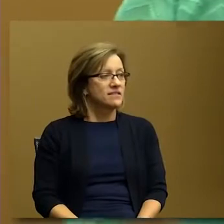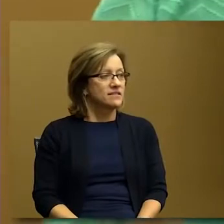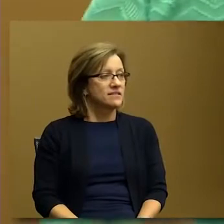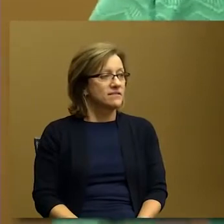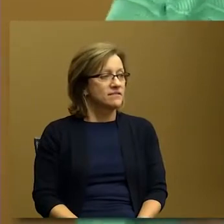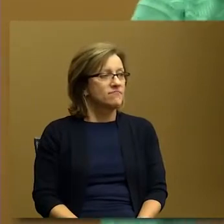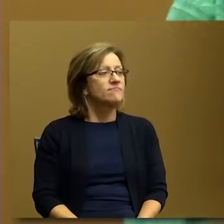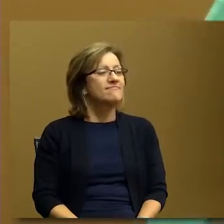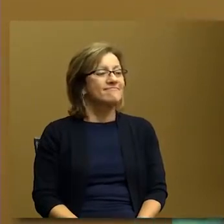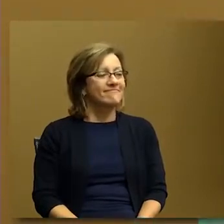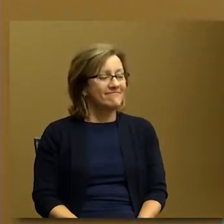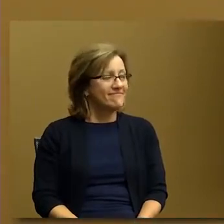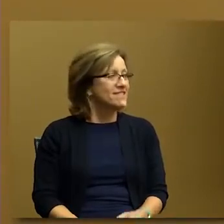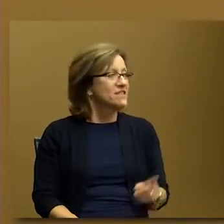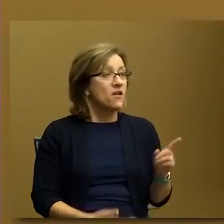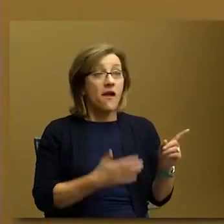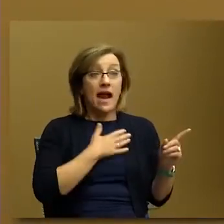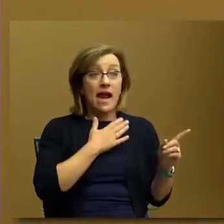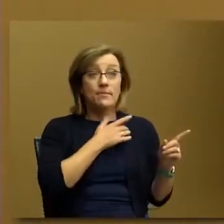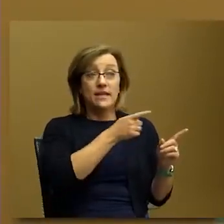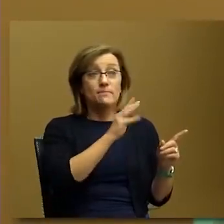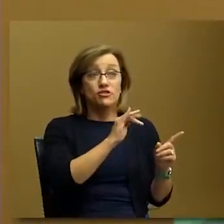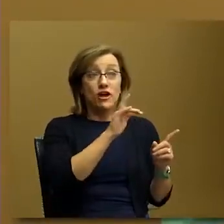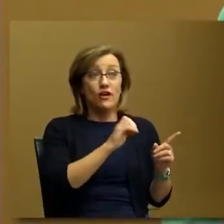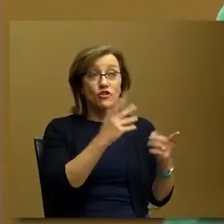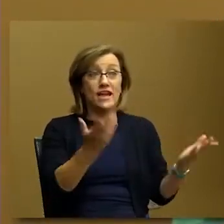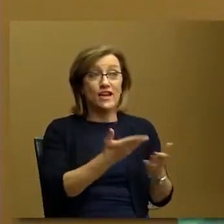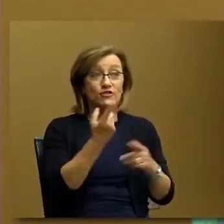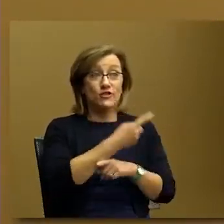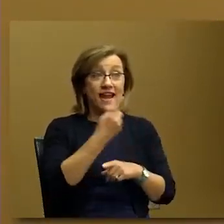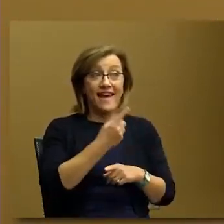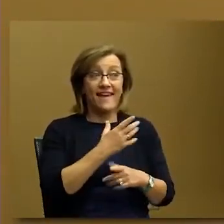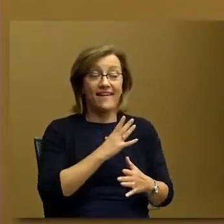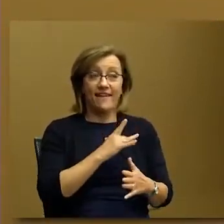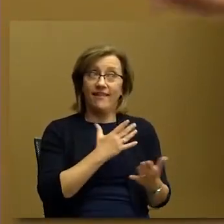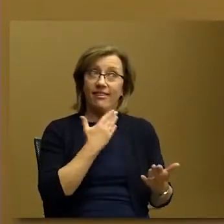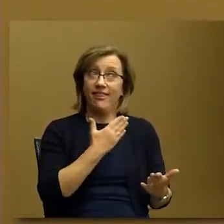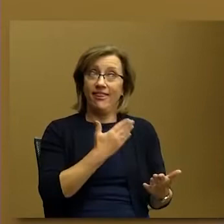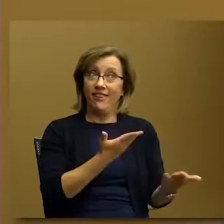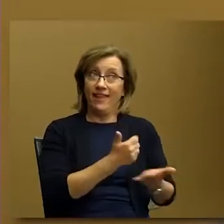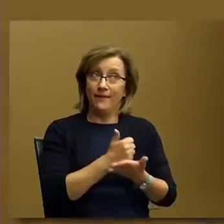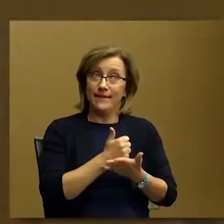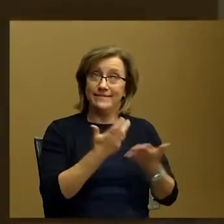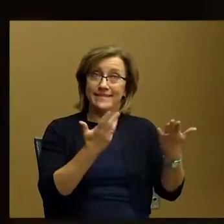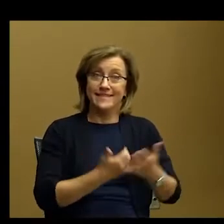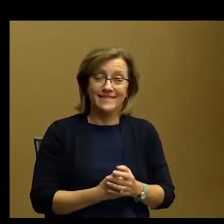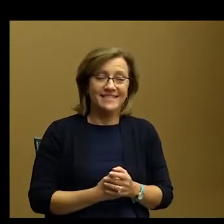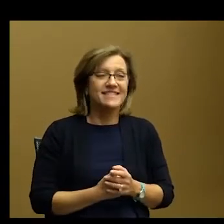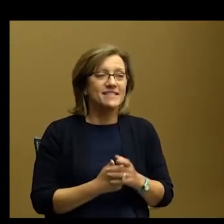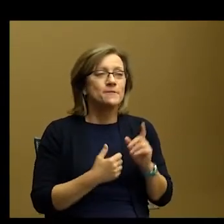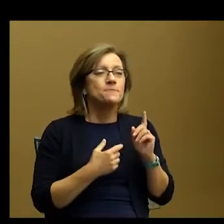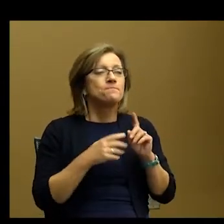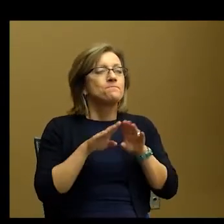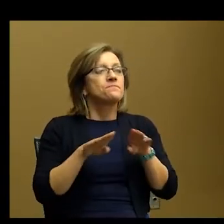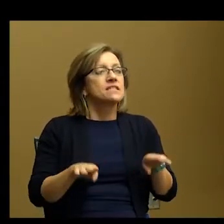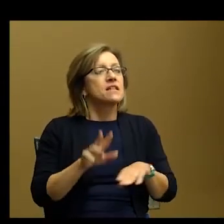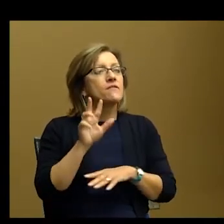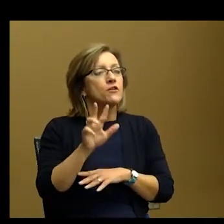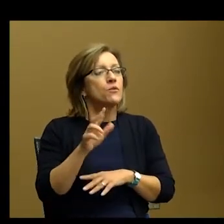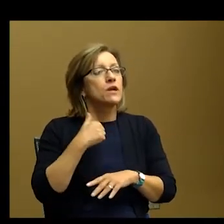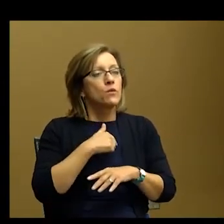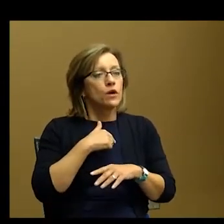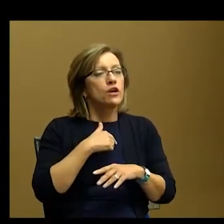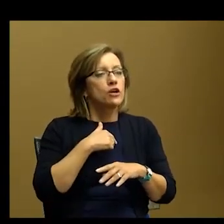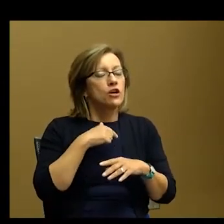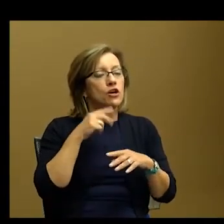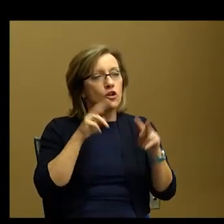I'm so glad you're here today, Michelle. All right, so those are level 3 that we were looking at. Now